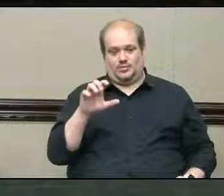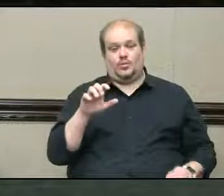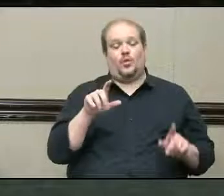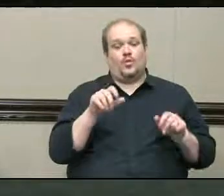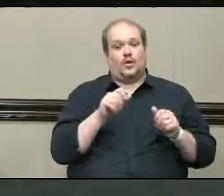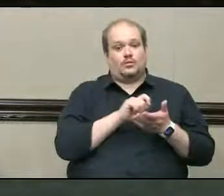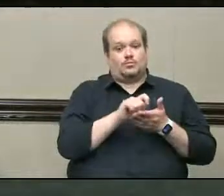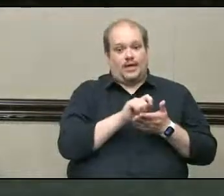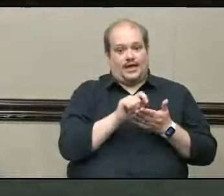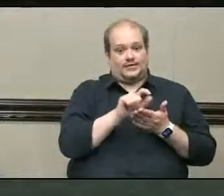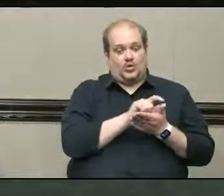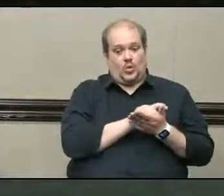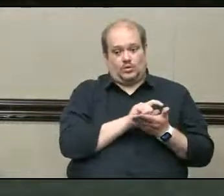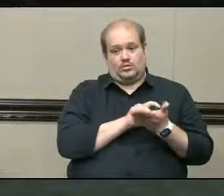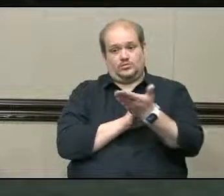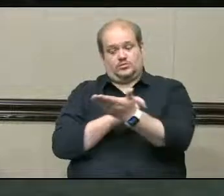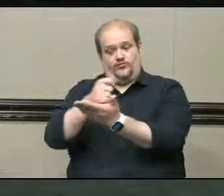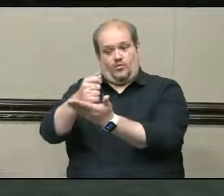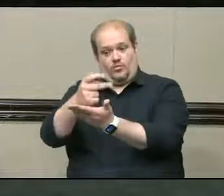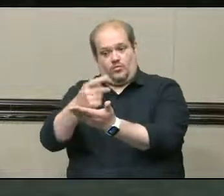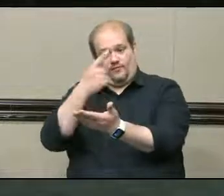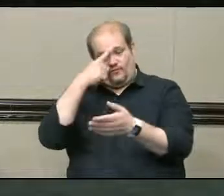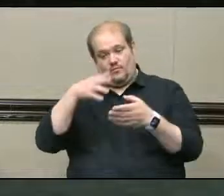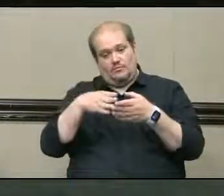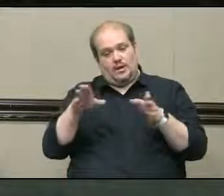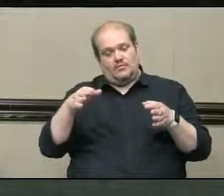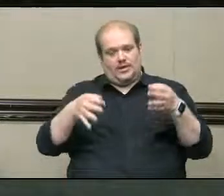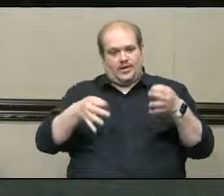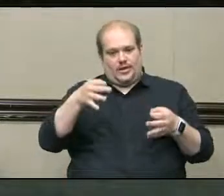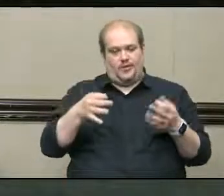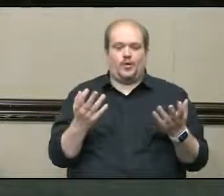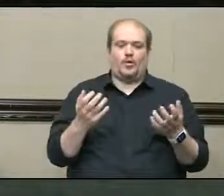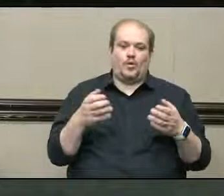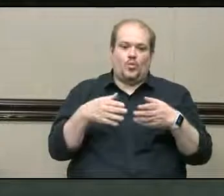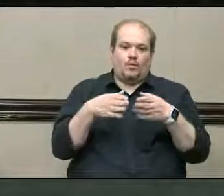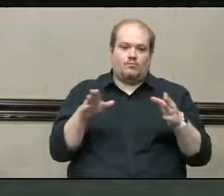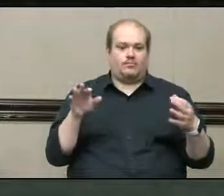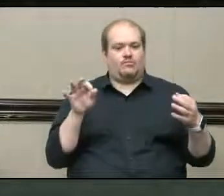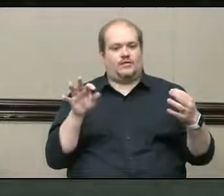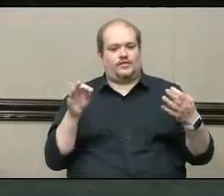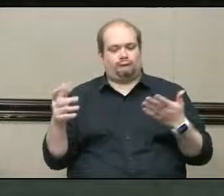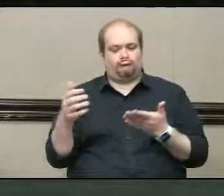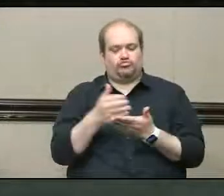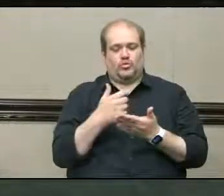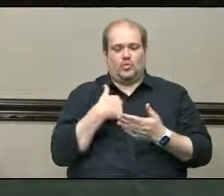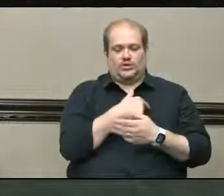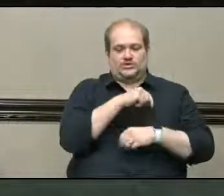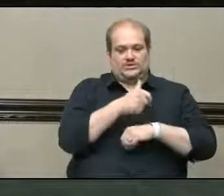board, for that public hearing, because we really want the public input. So we set that